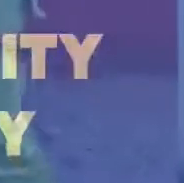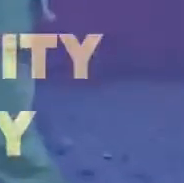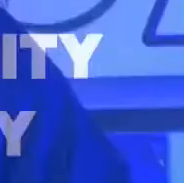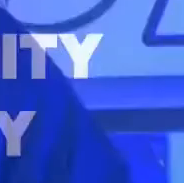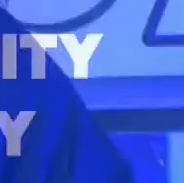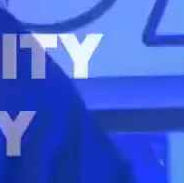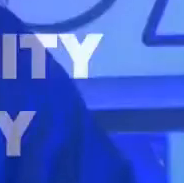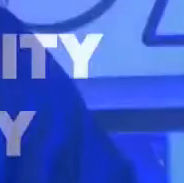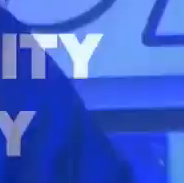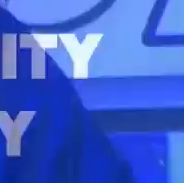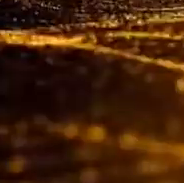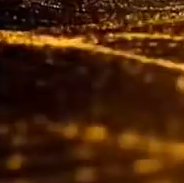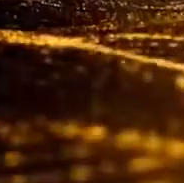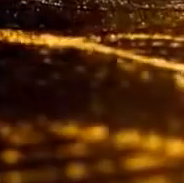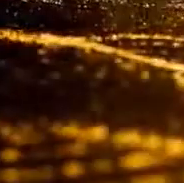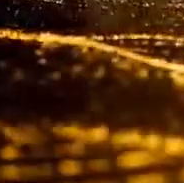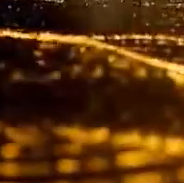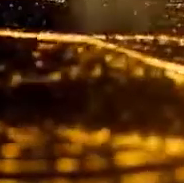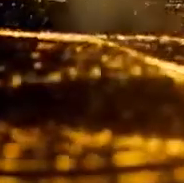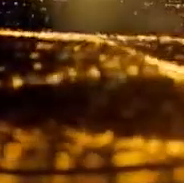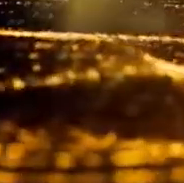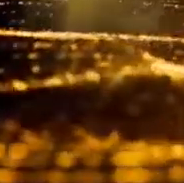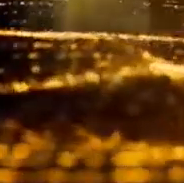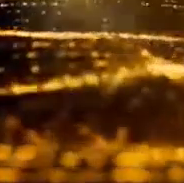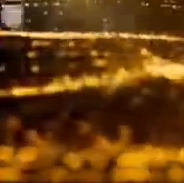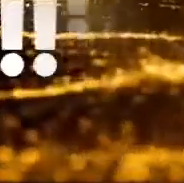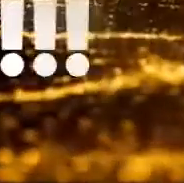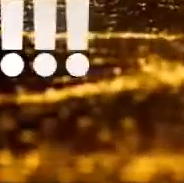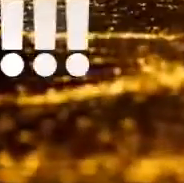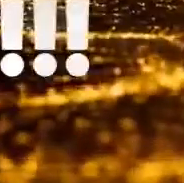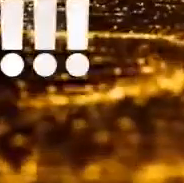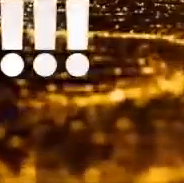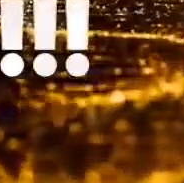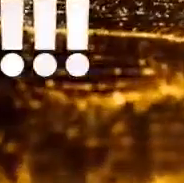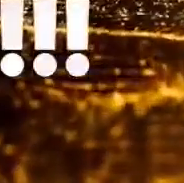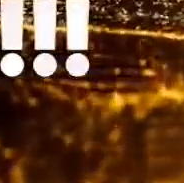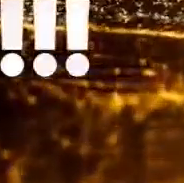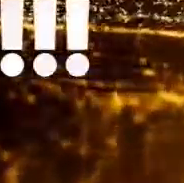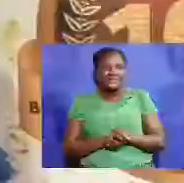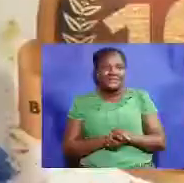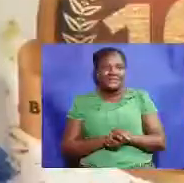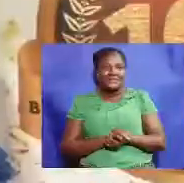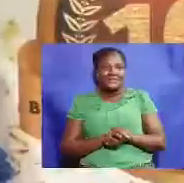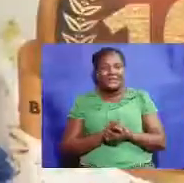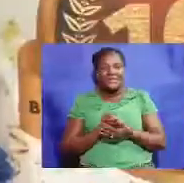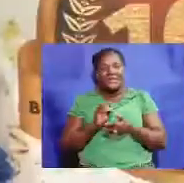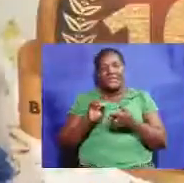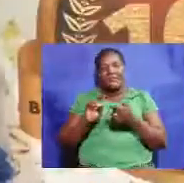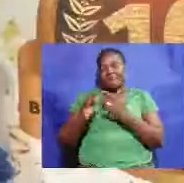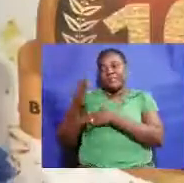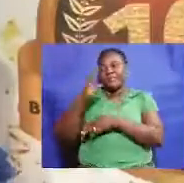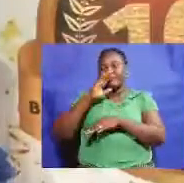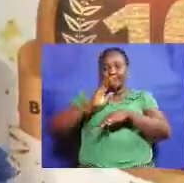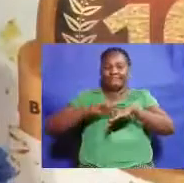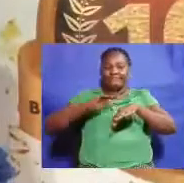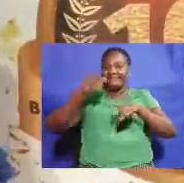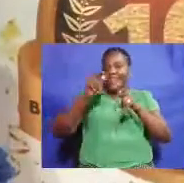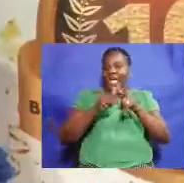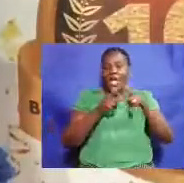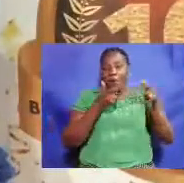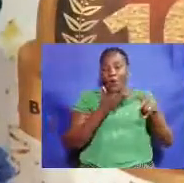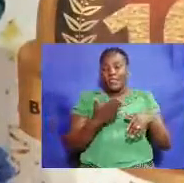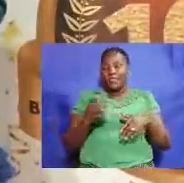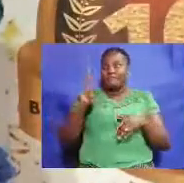disability. Hooray! H4P, Ajiko. To God be the glory, great